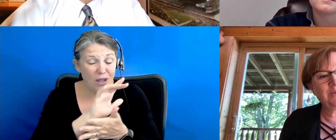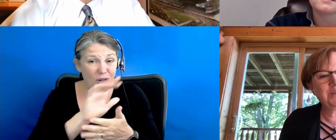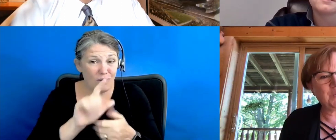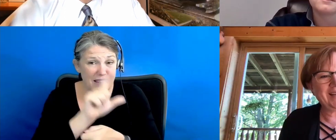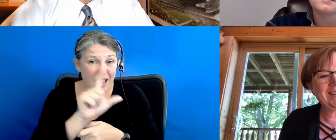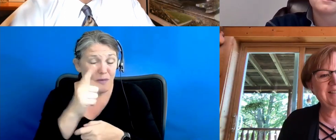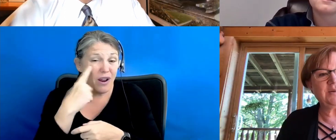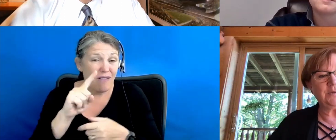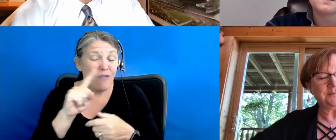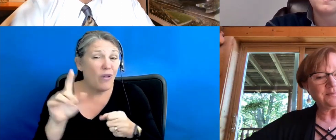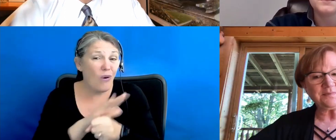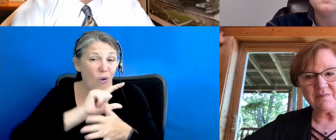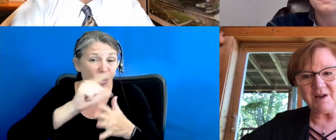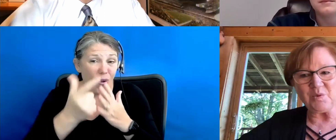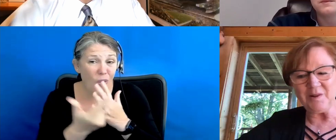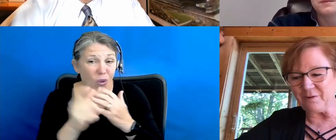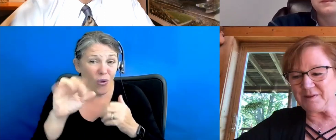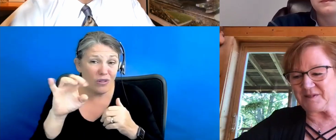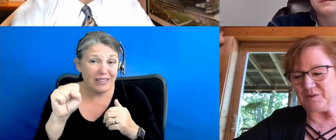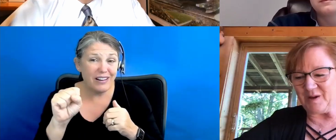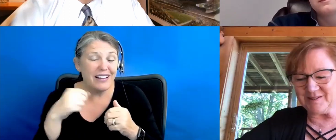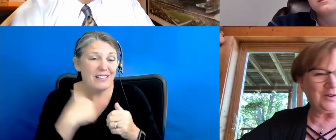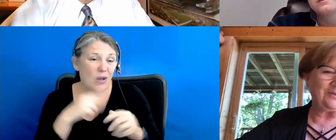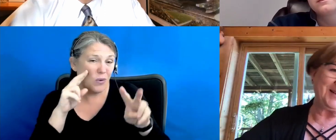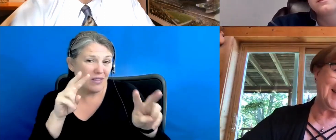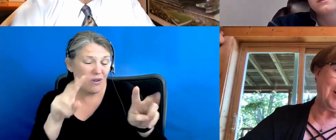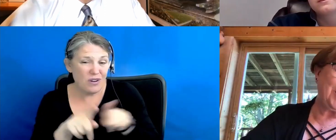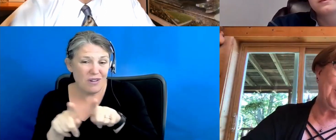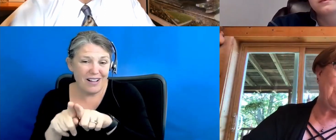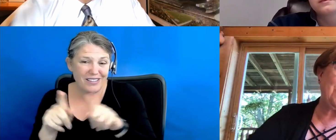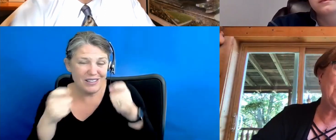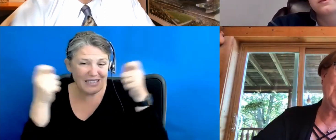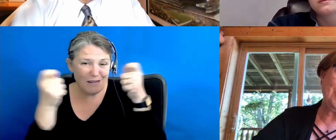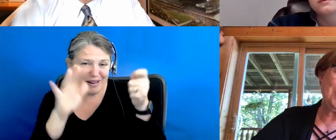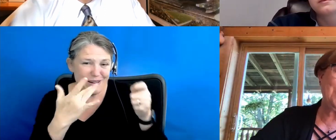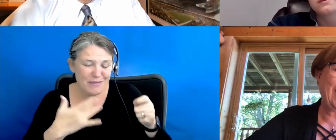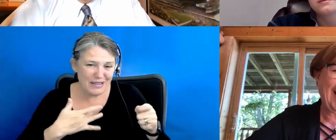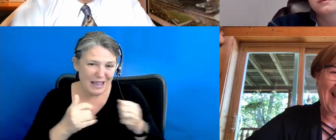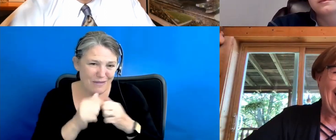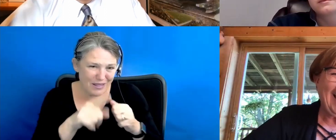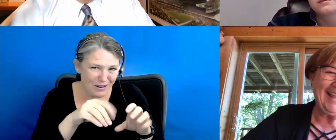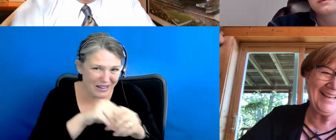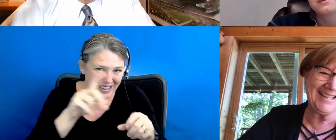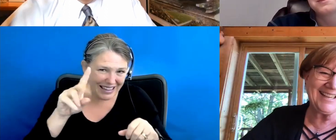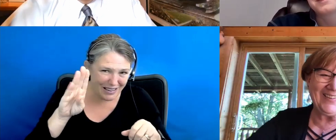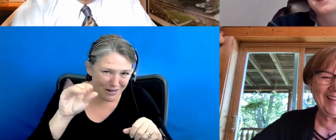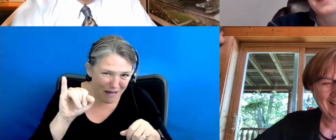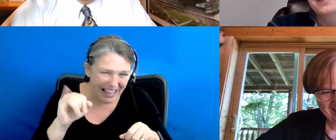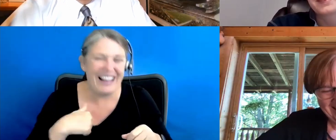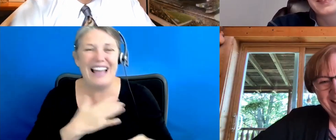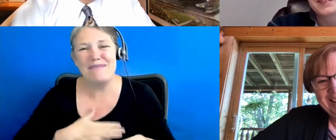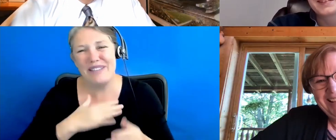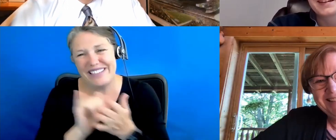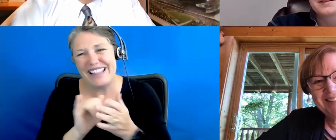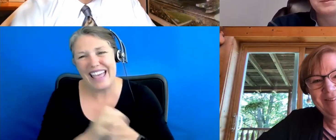series that we're doing. And so we look forward to also hopefully celebrating your birthday with you in Dubai. I appreciate that